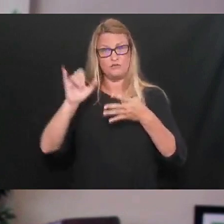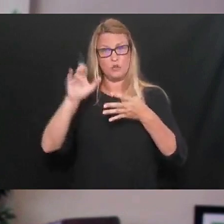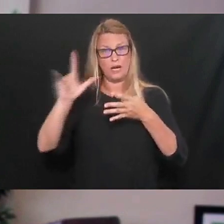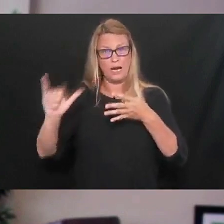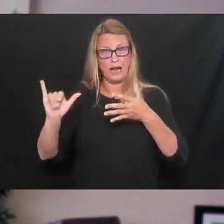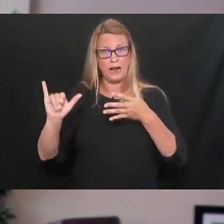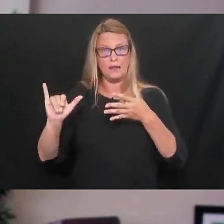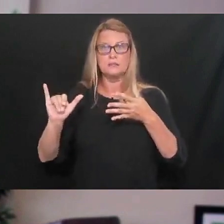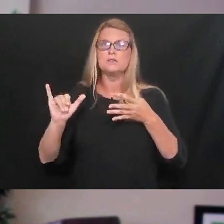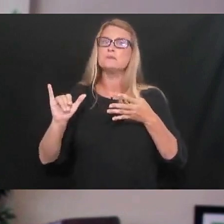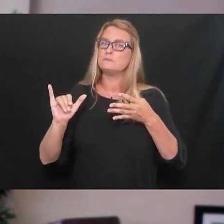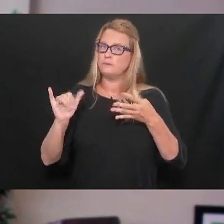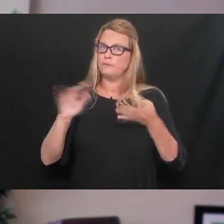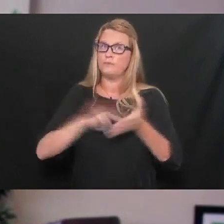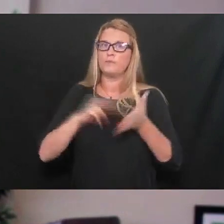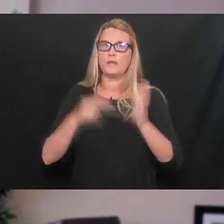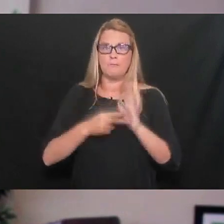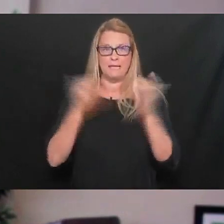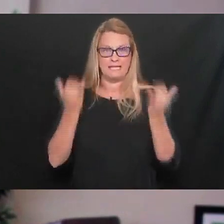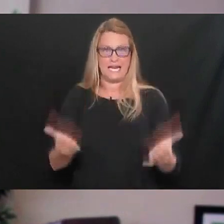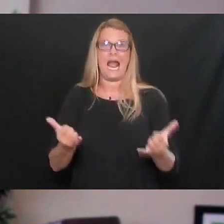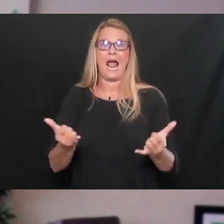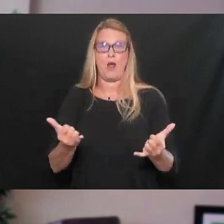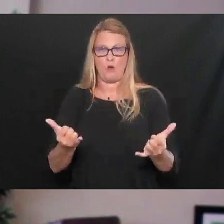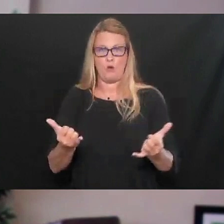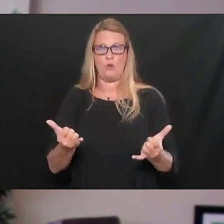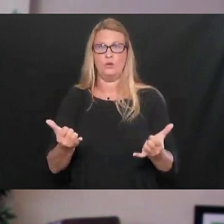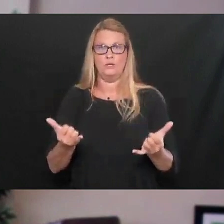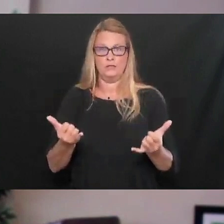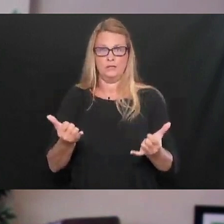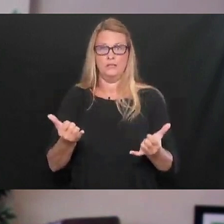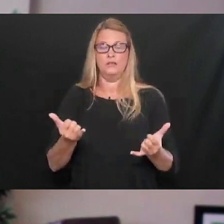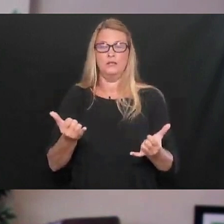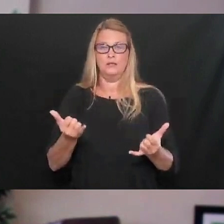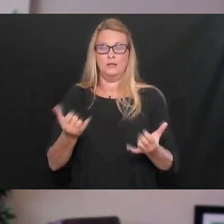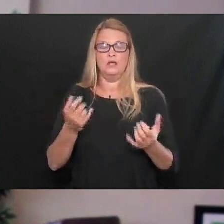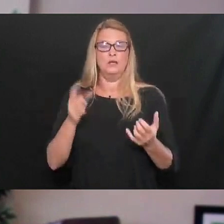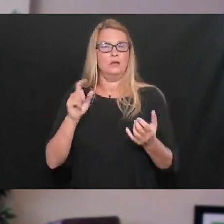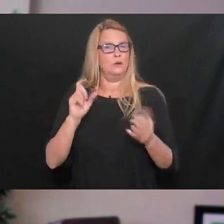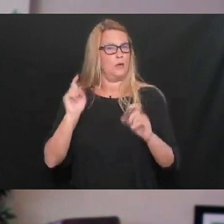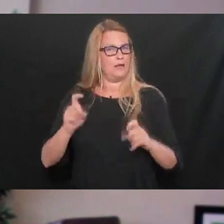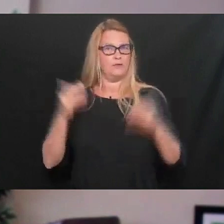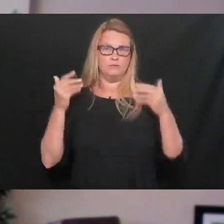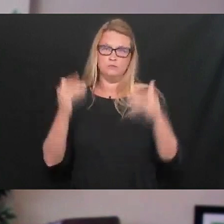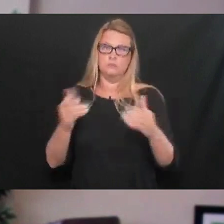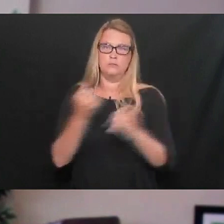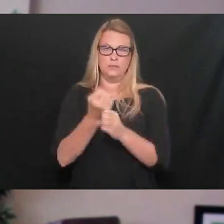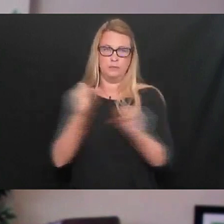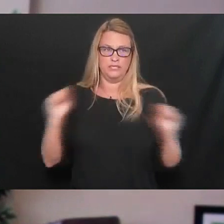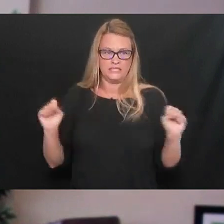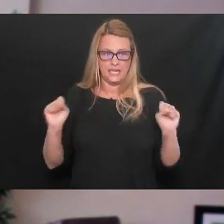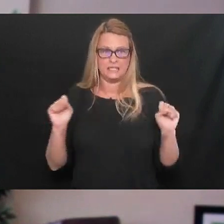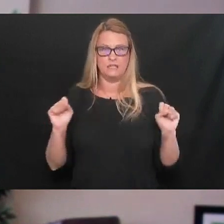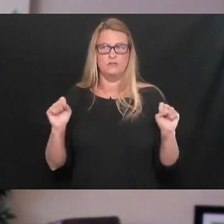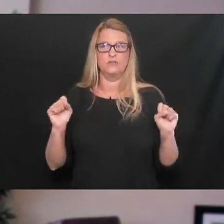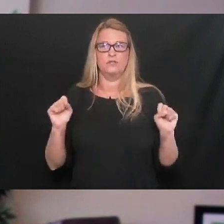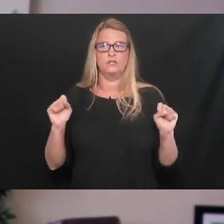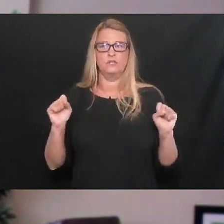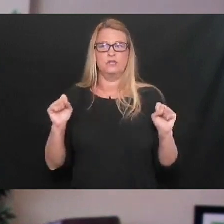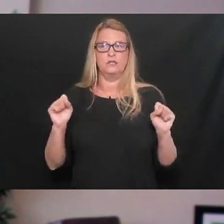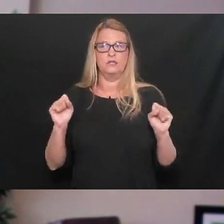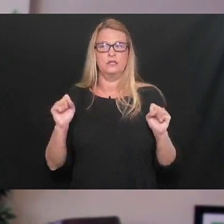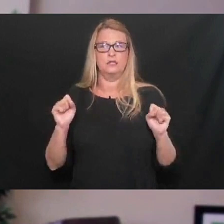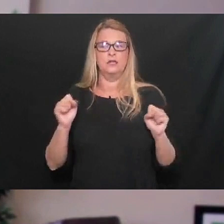is now to be able to give any protective or life-saving measures that we can possibly do to